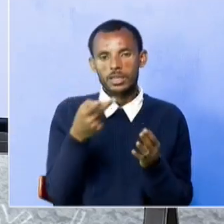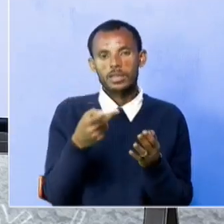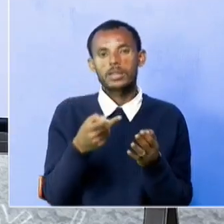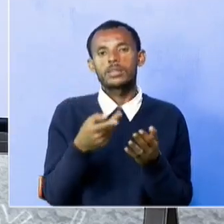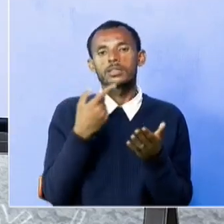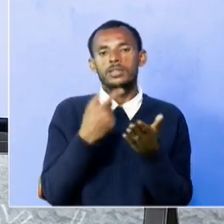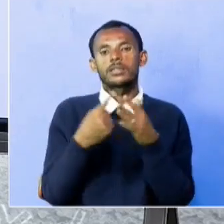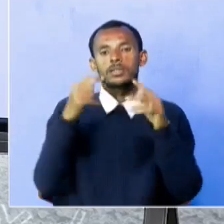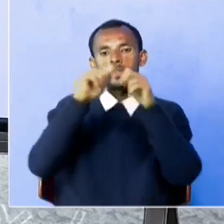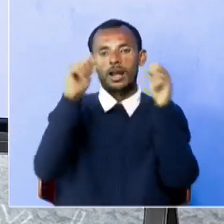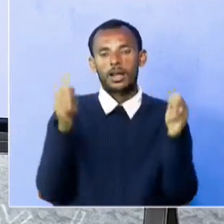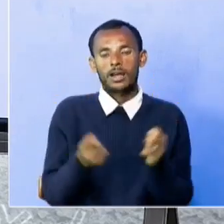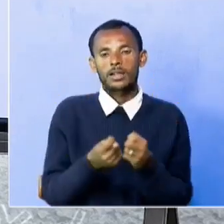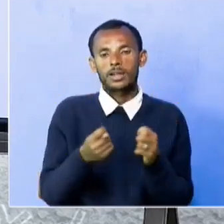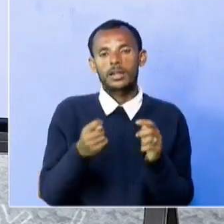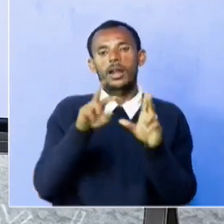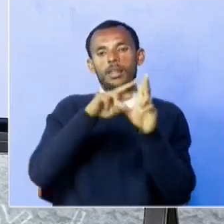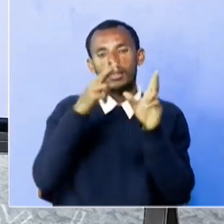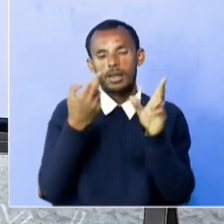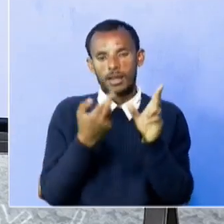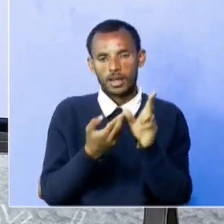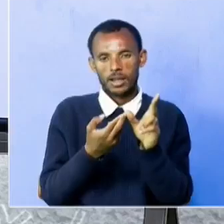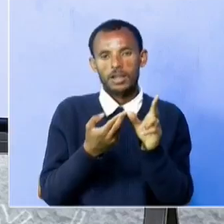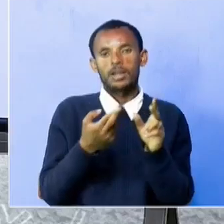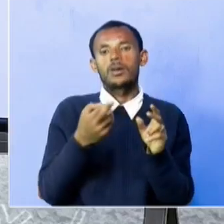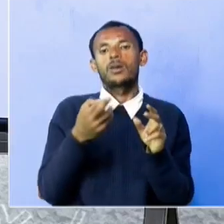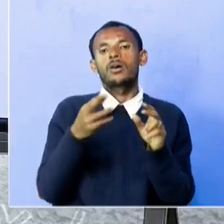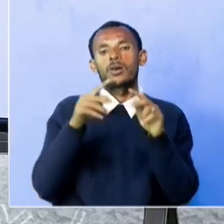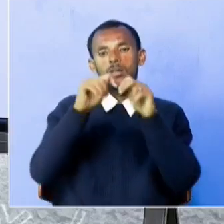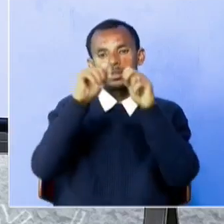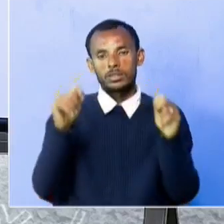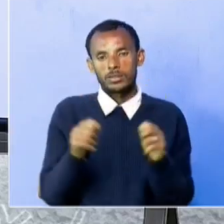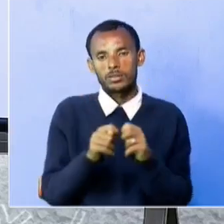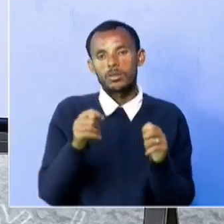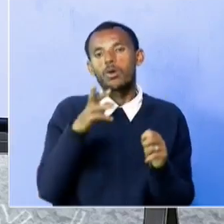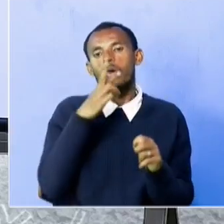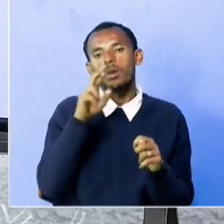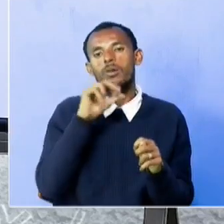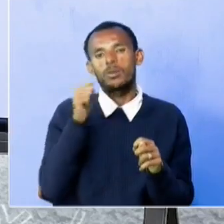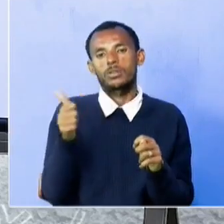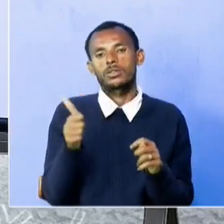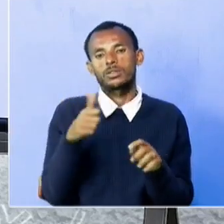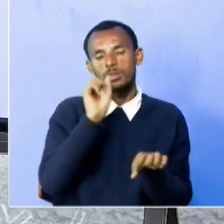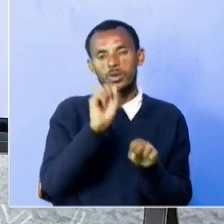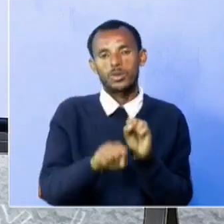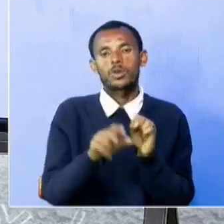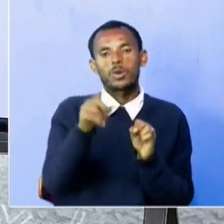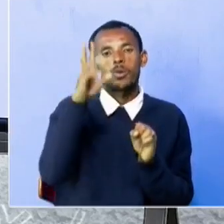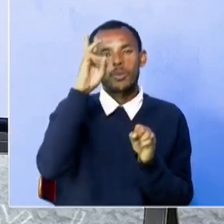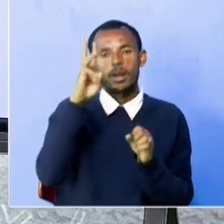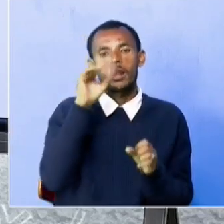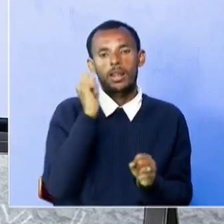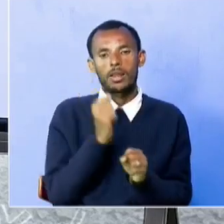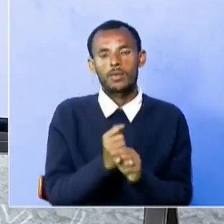this triangle is a right angle triangle or not. Okay, so you will